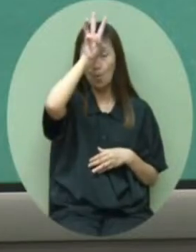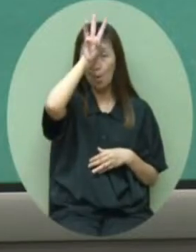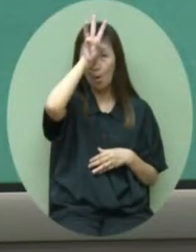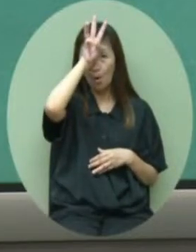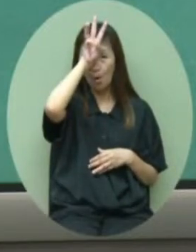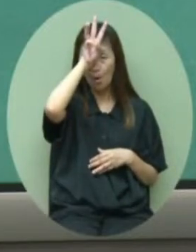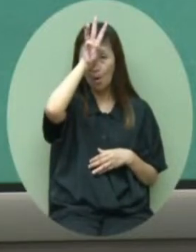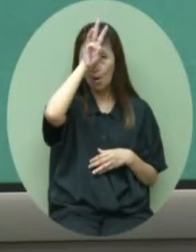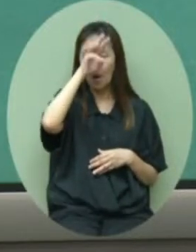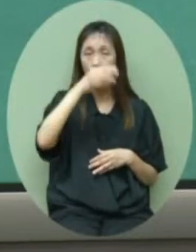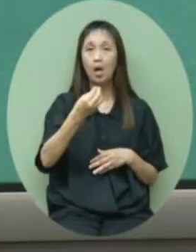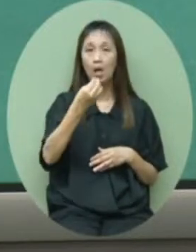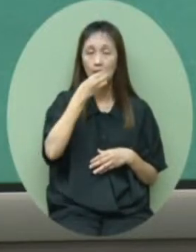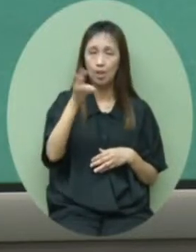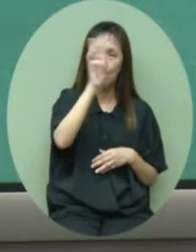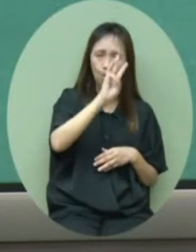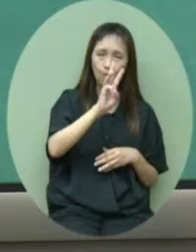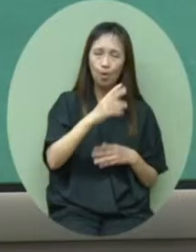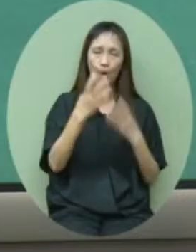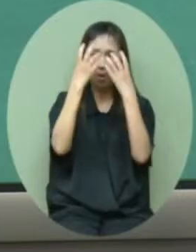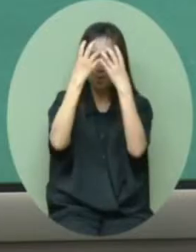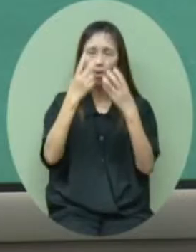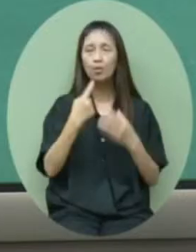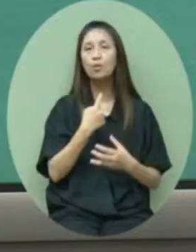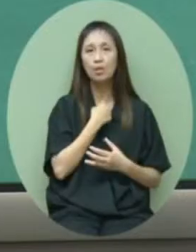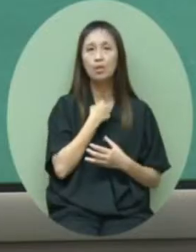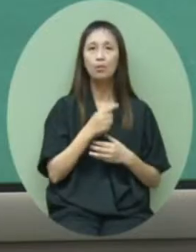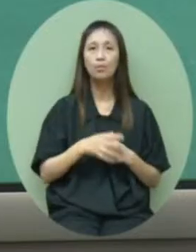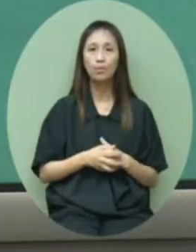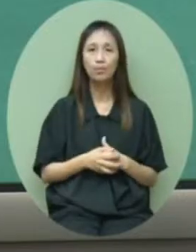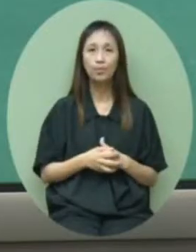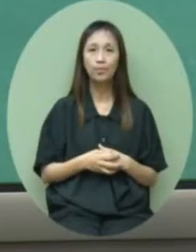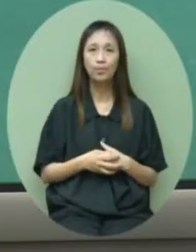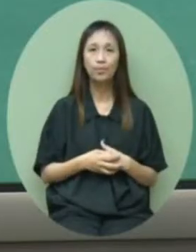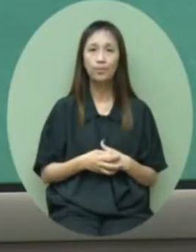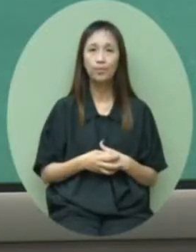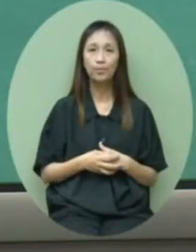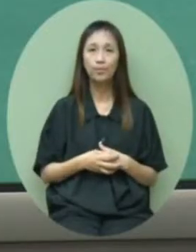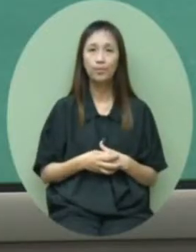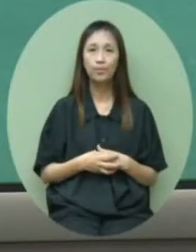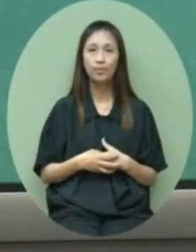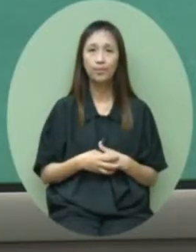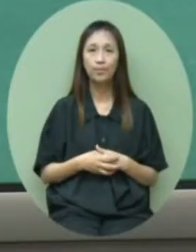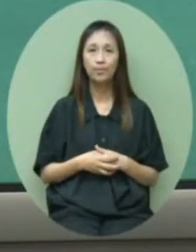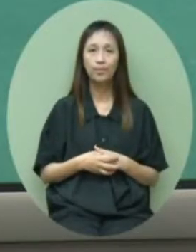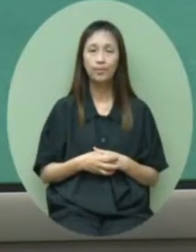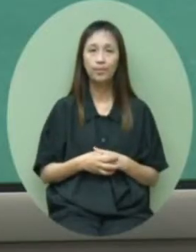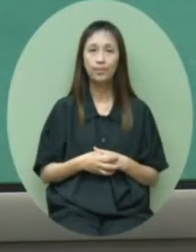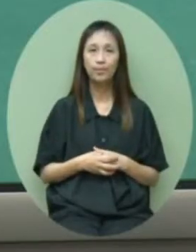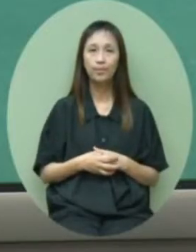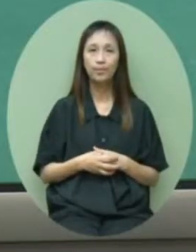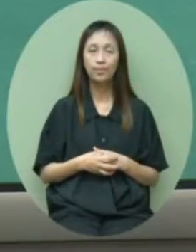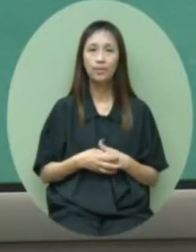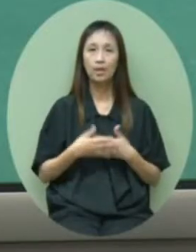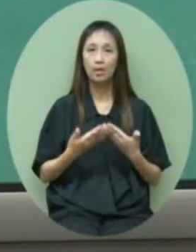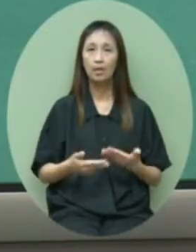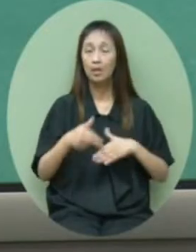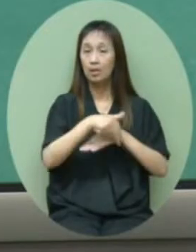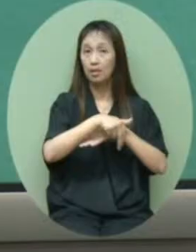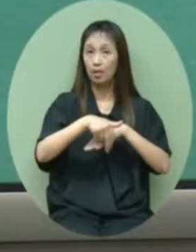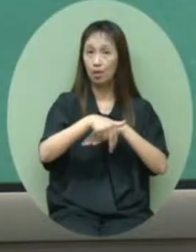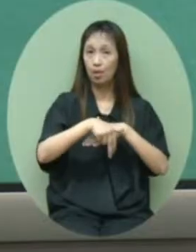Court, and that is why I held a meeting and gave 4 directions and